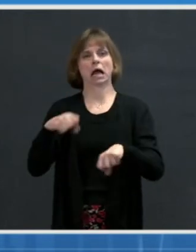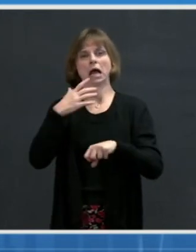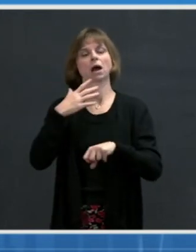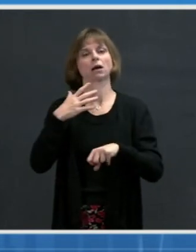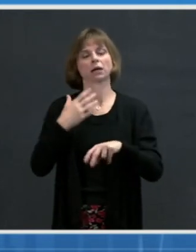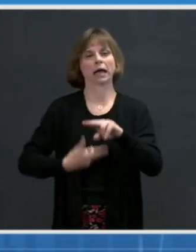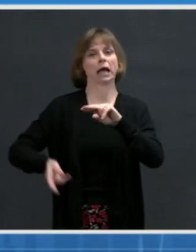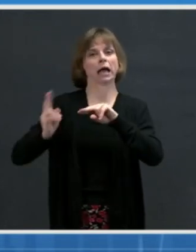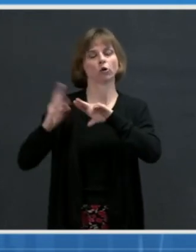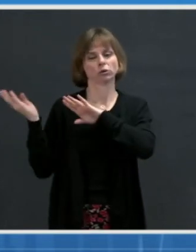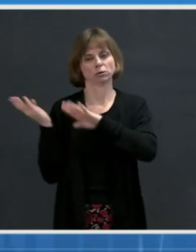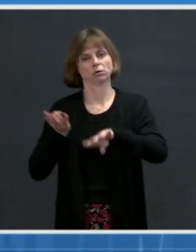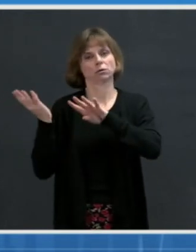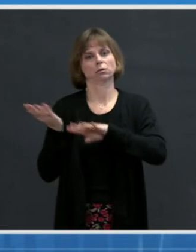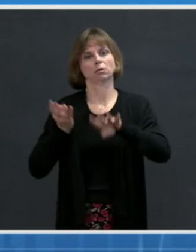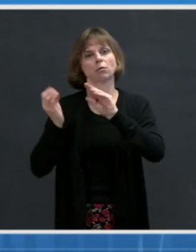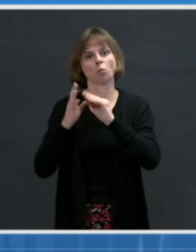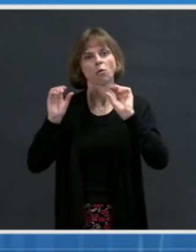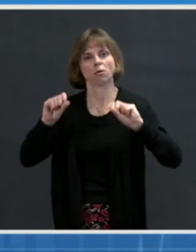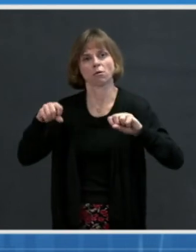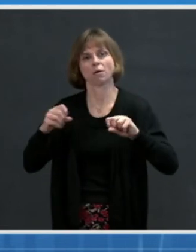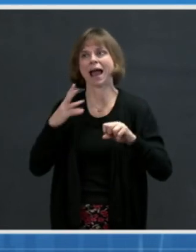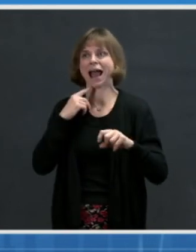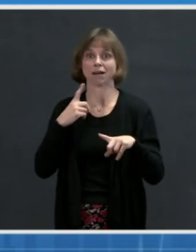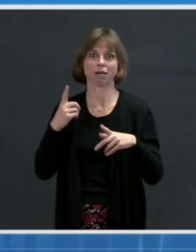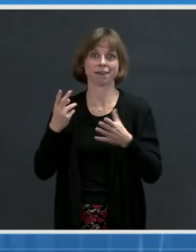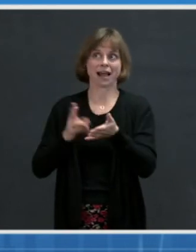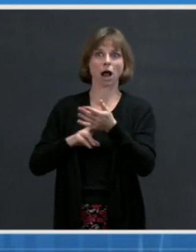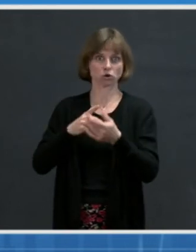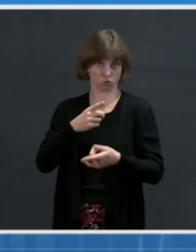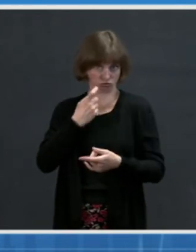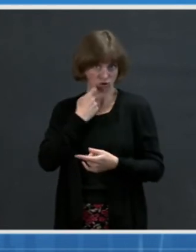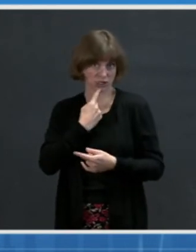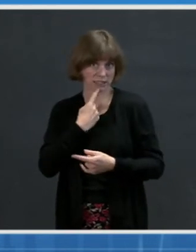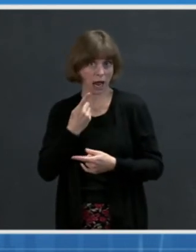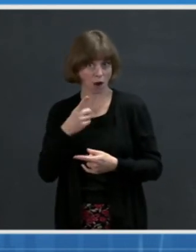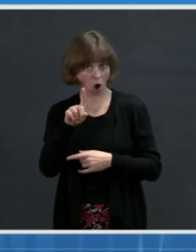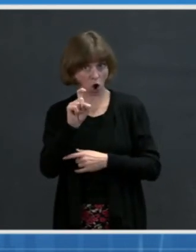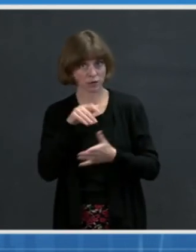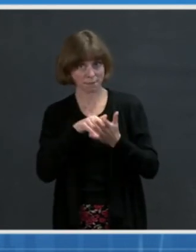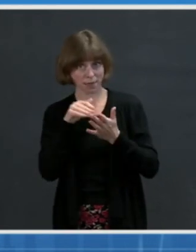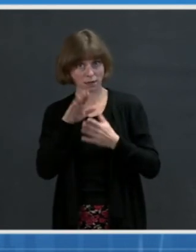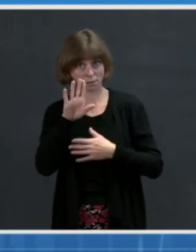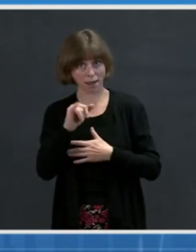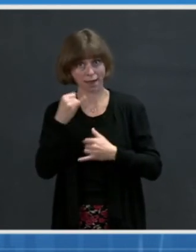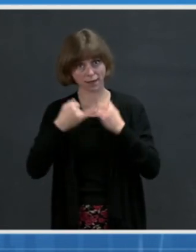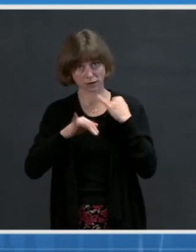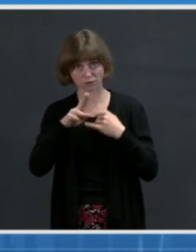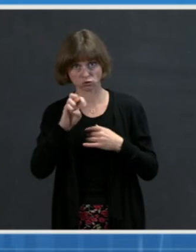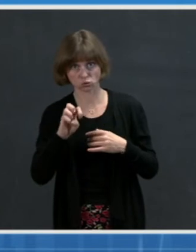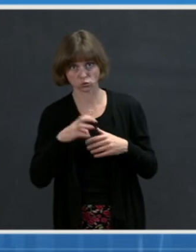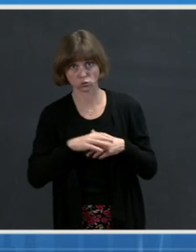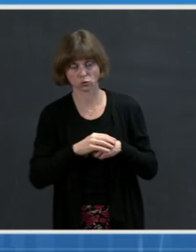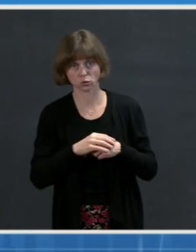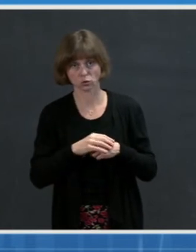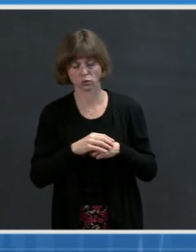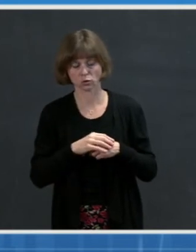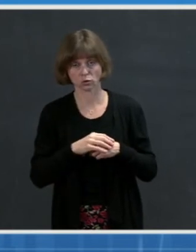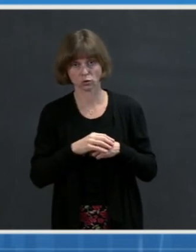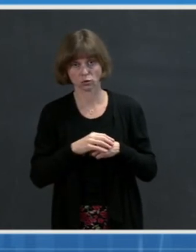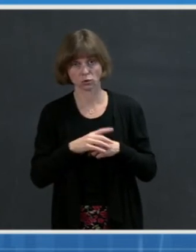and accelerate. The contract is, as you stated, is to deliver 100 million by the end of June. The